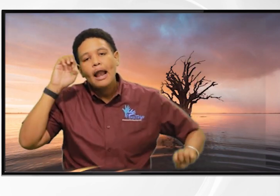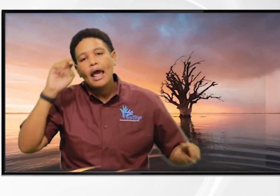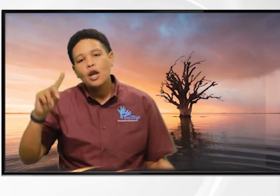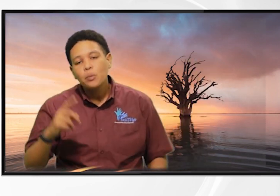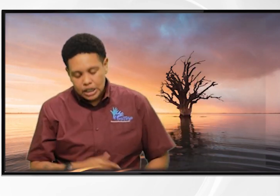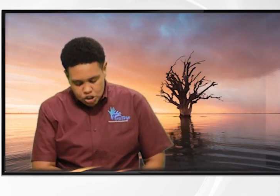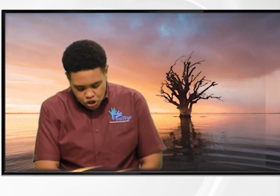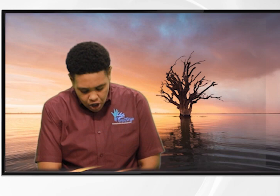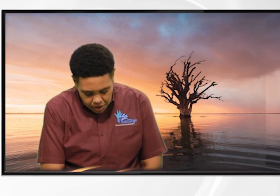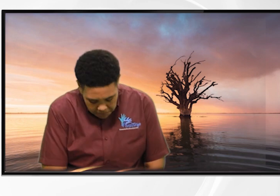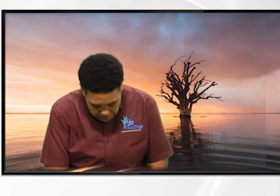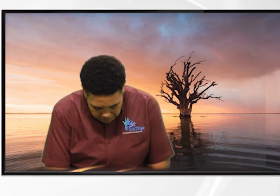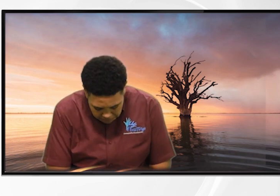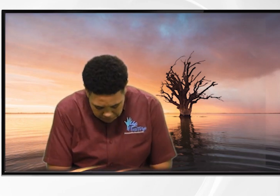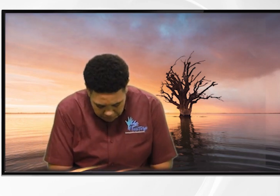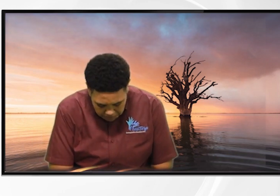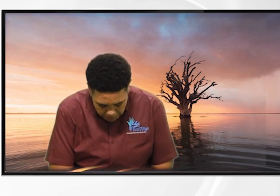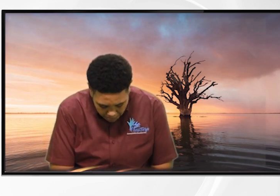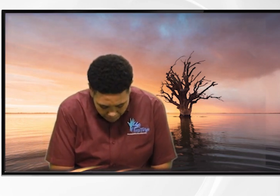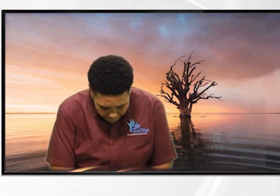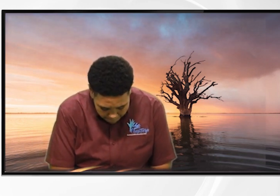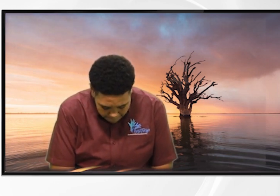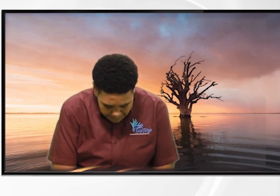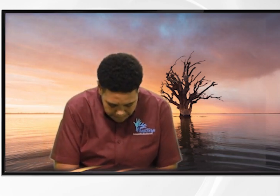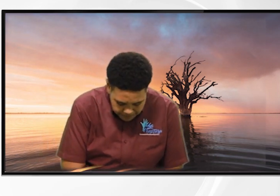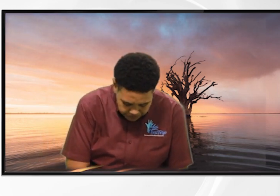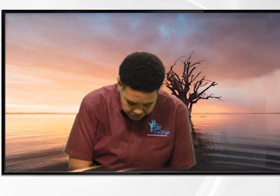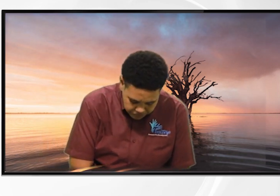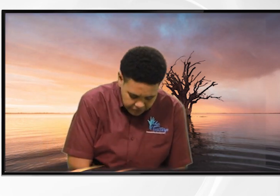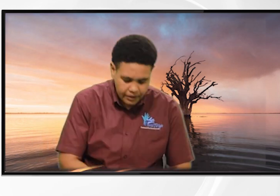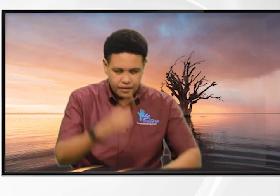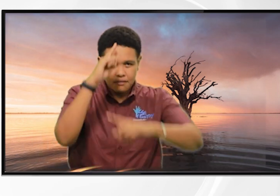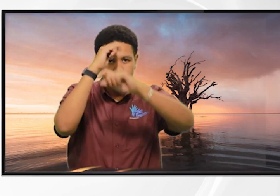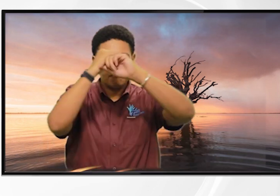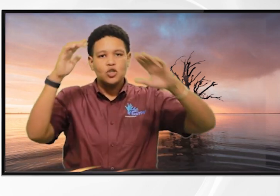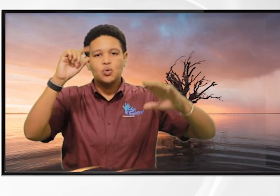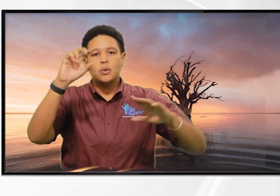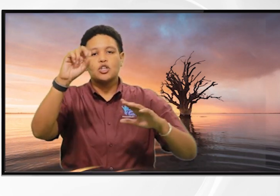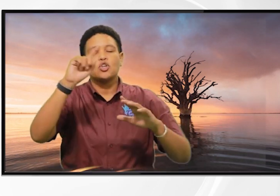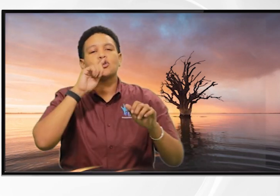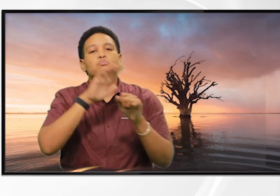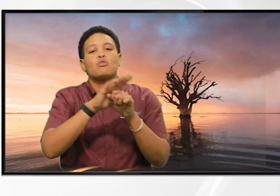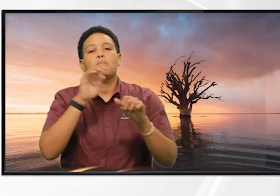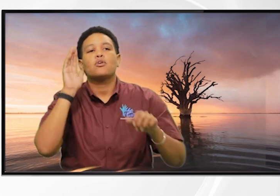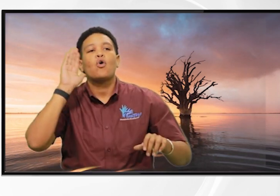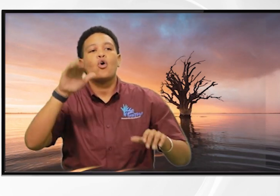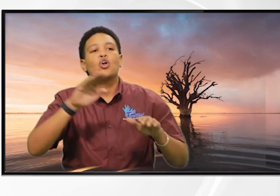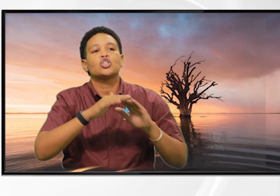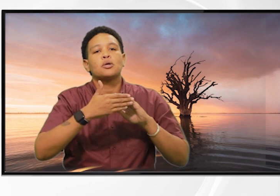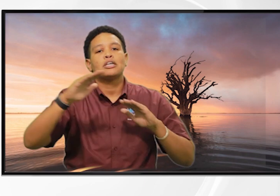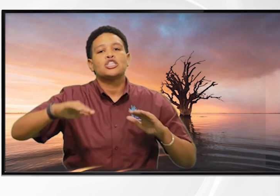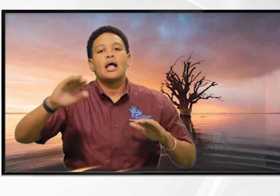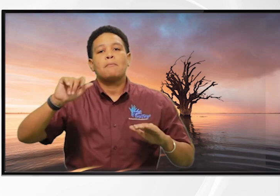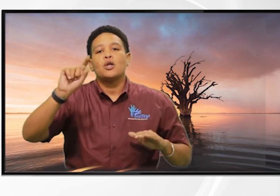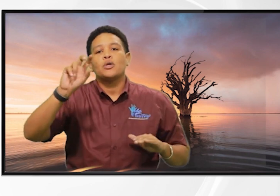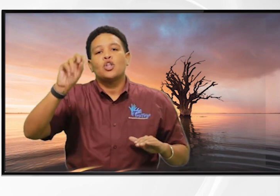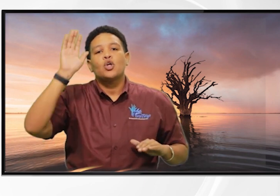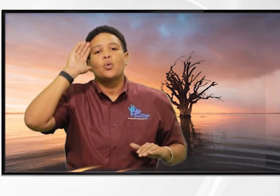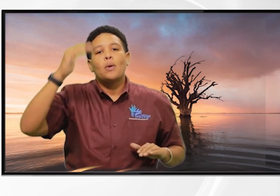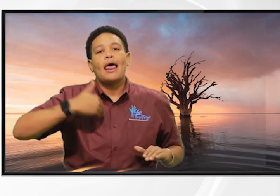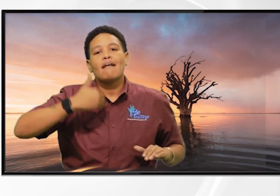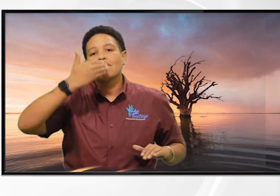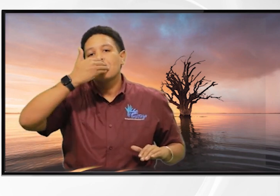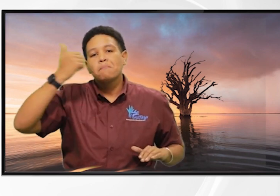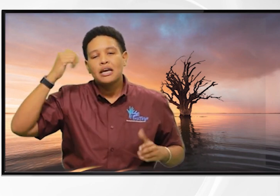Education. Vision 2030 promises that every Jamaican child by 2030 will have the